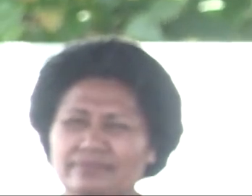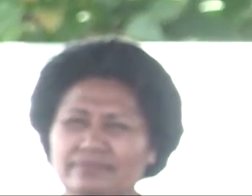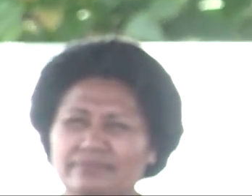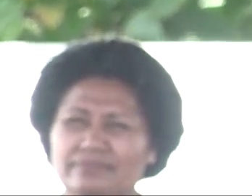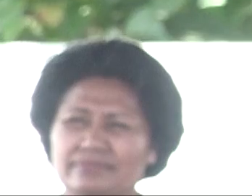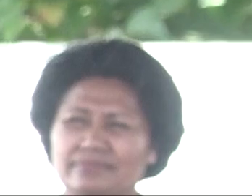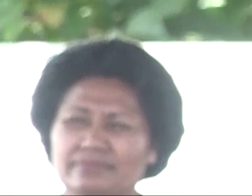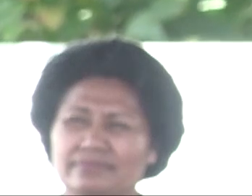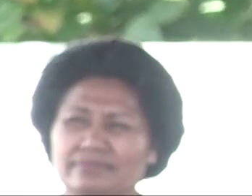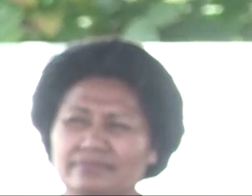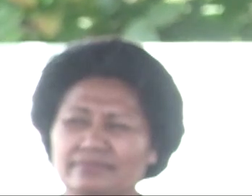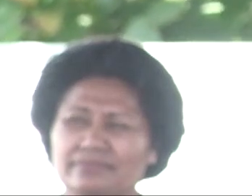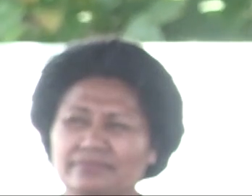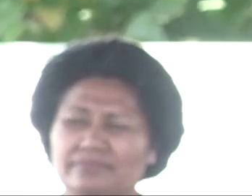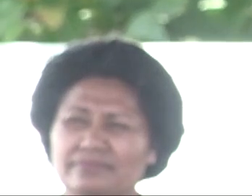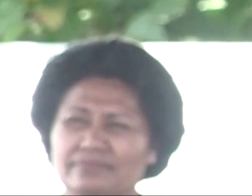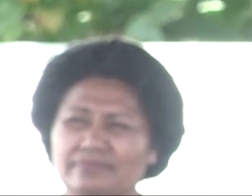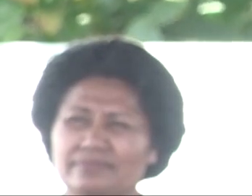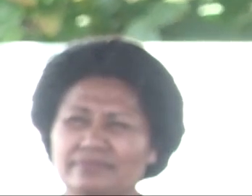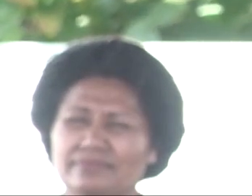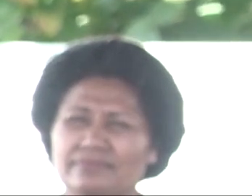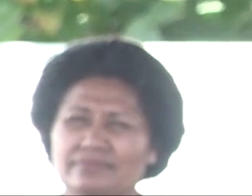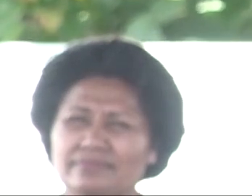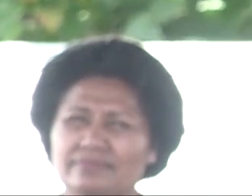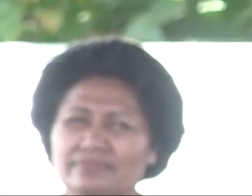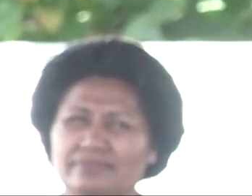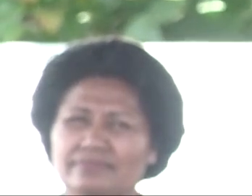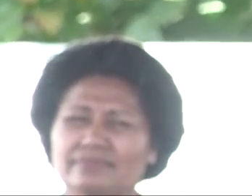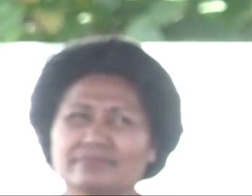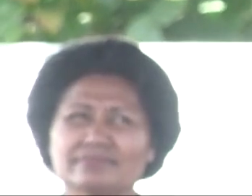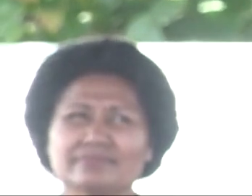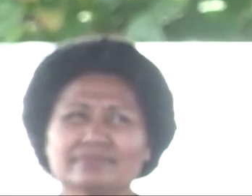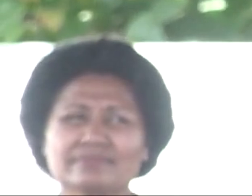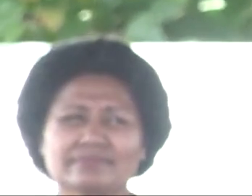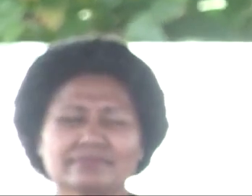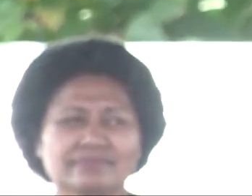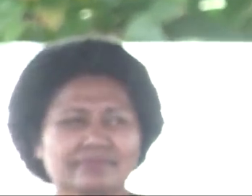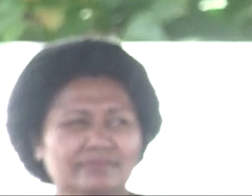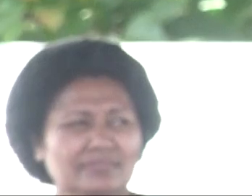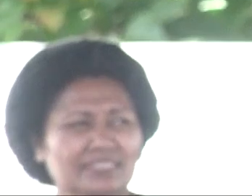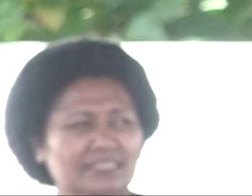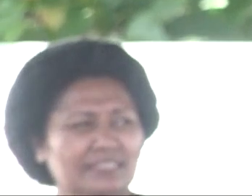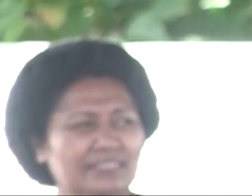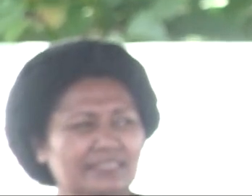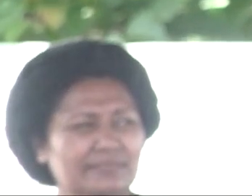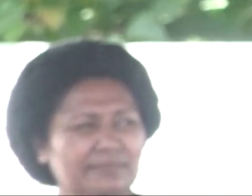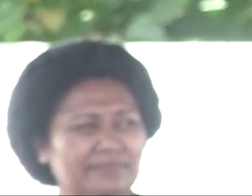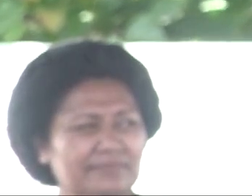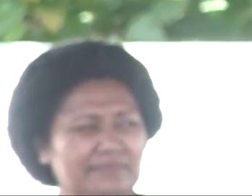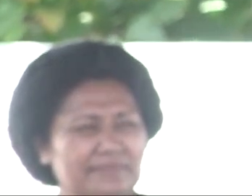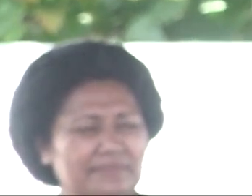with most of you and importantly, have an opportunity to walk through your campus and view your activities.